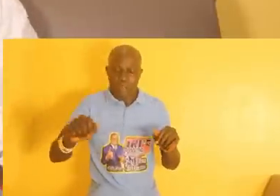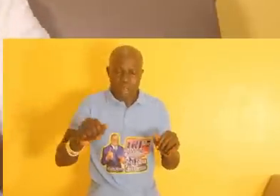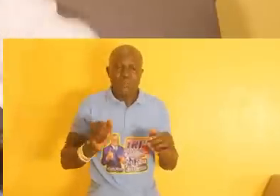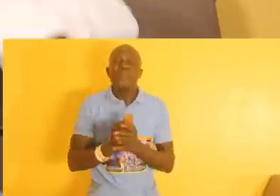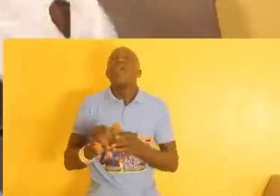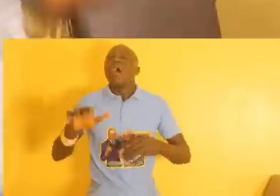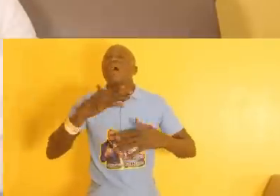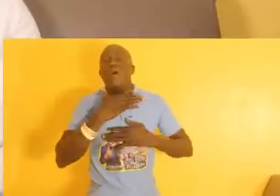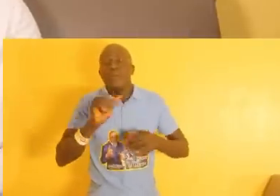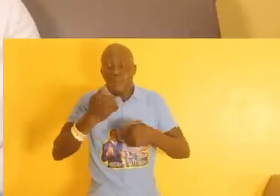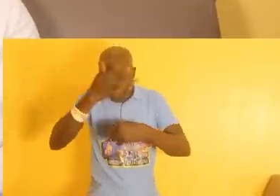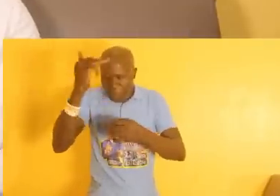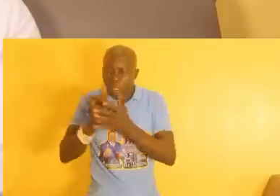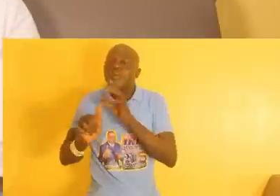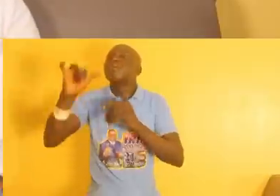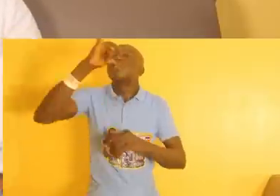The drunken spirit has departed